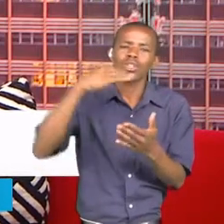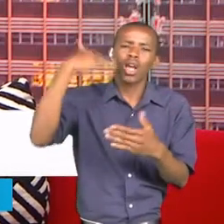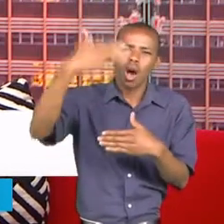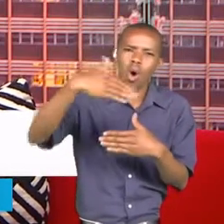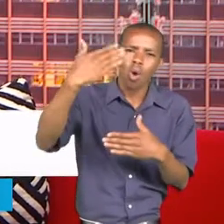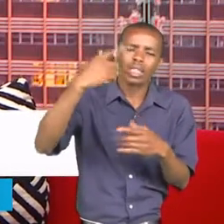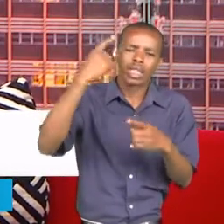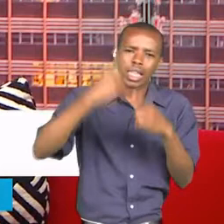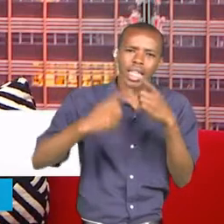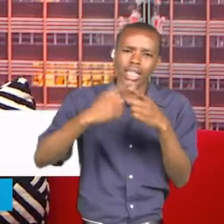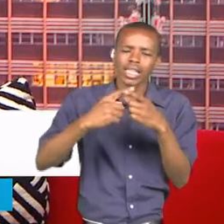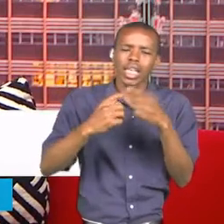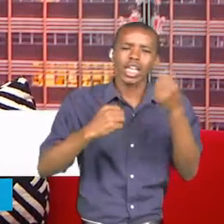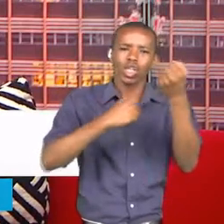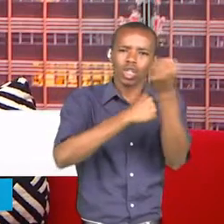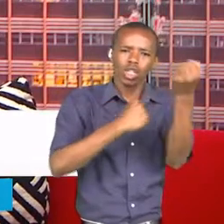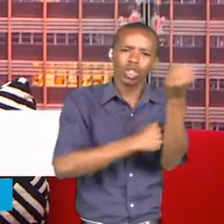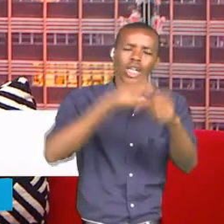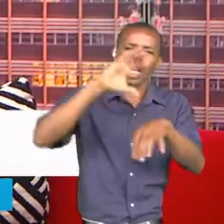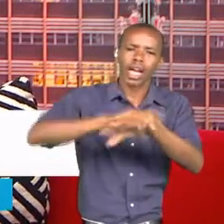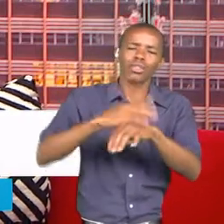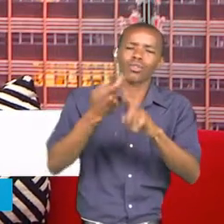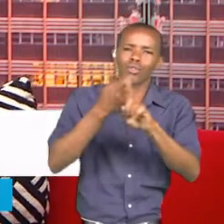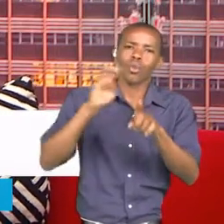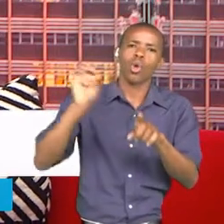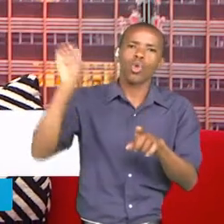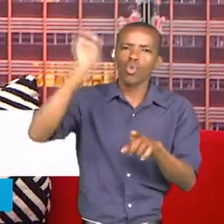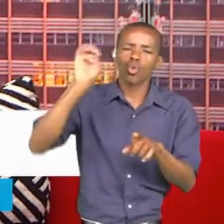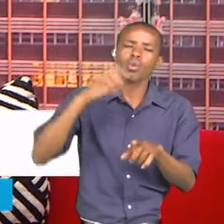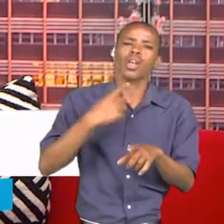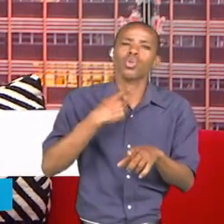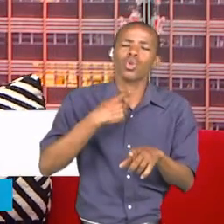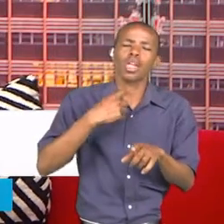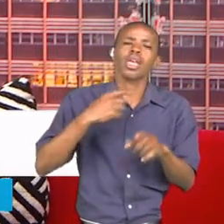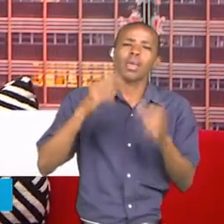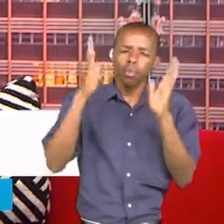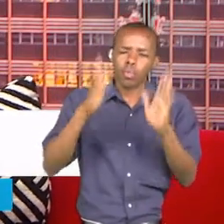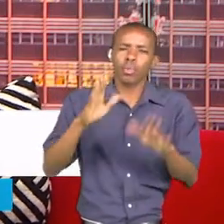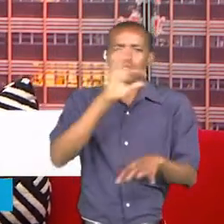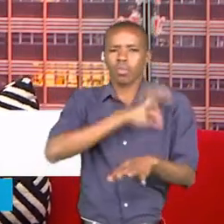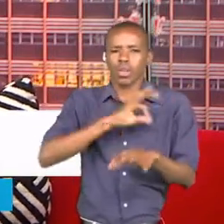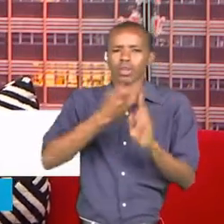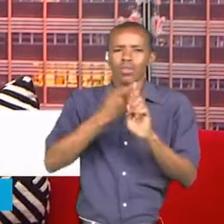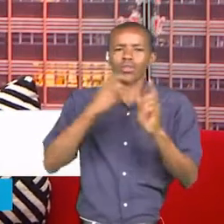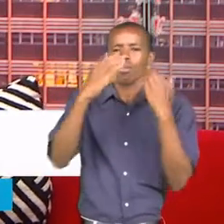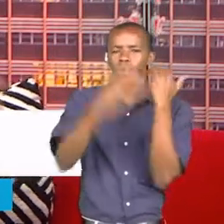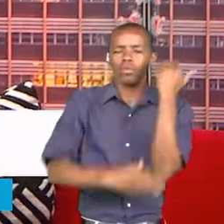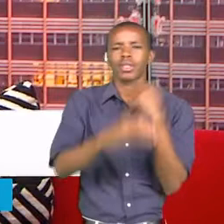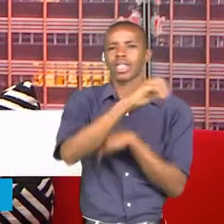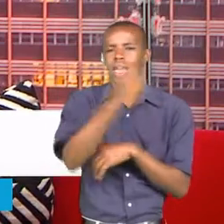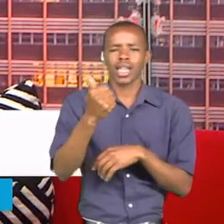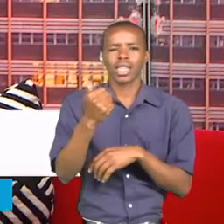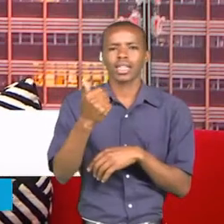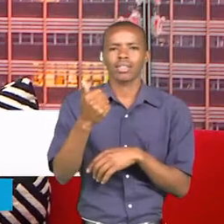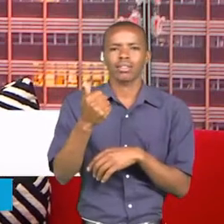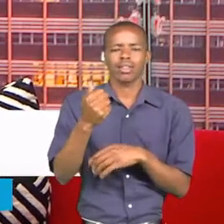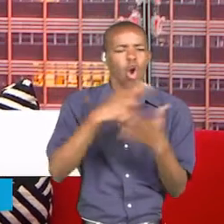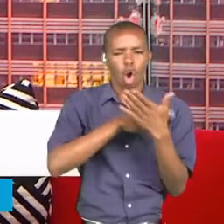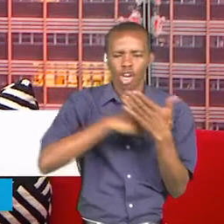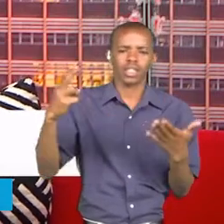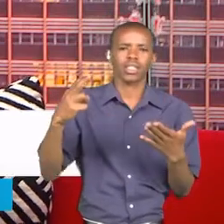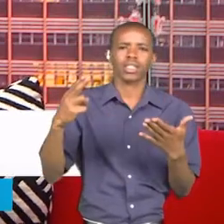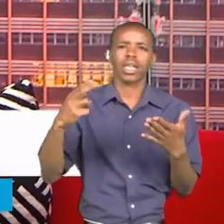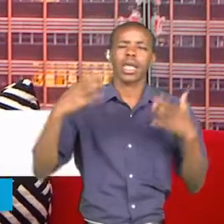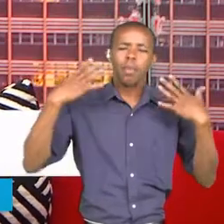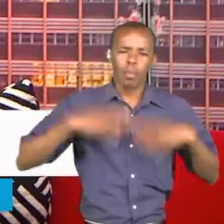You want to receive donations from the European Union. So there are people who profit from the poverty of others. Let's just be very honest. There are